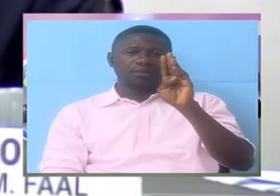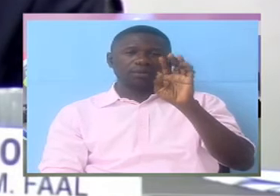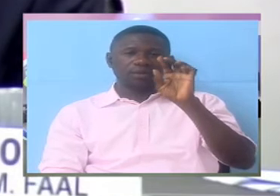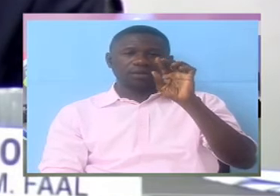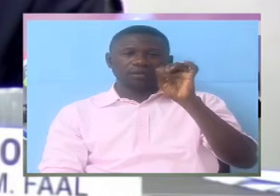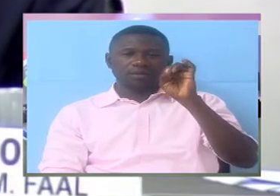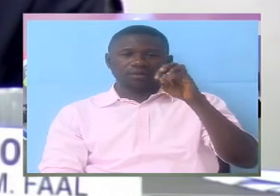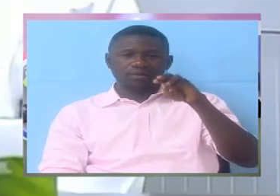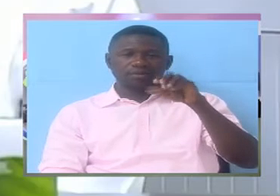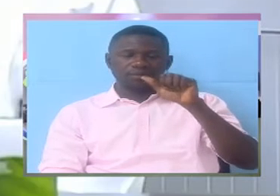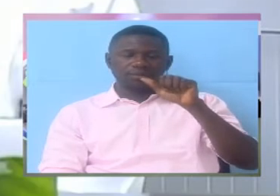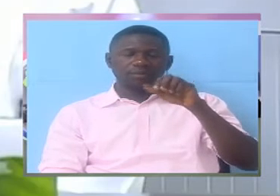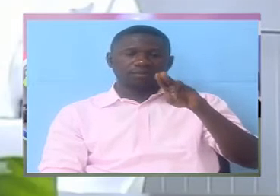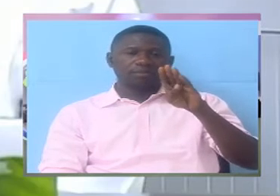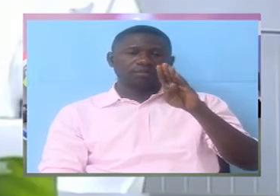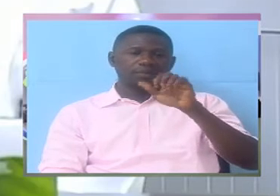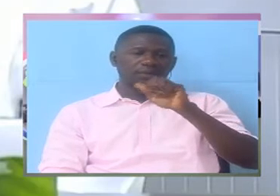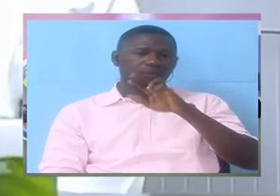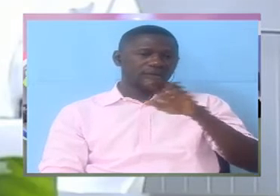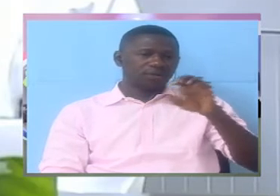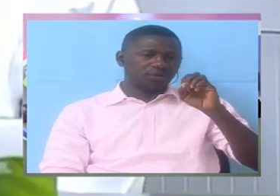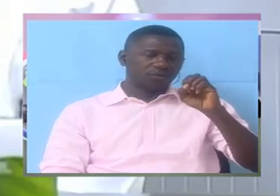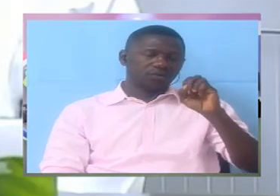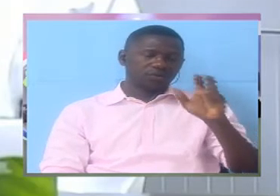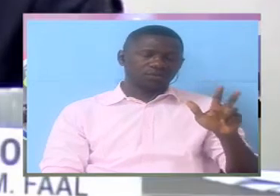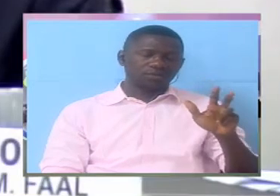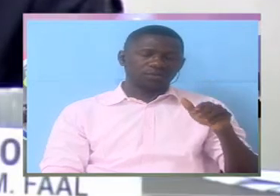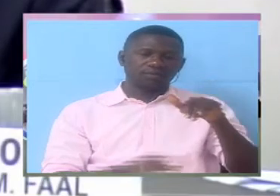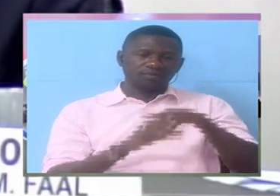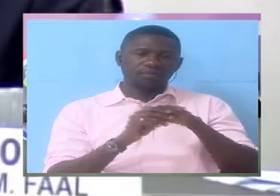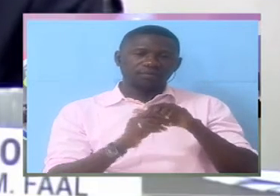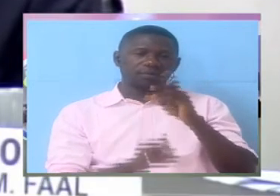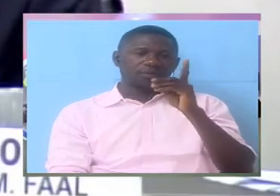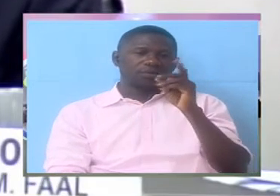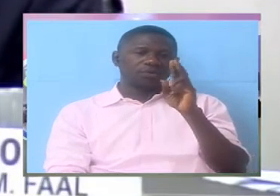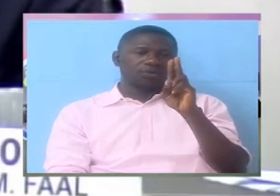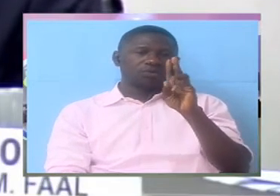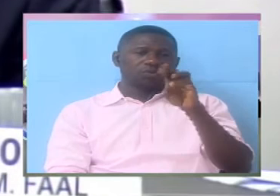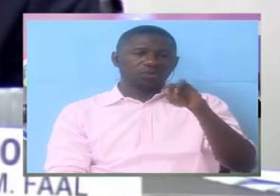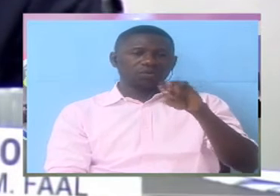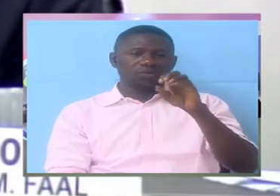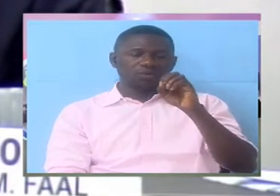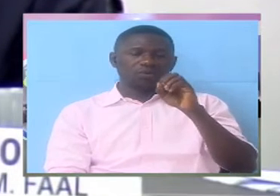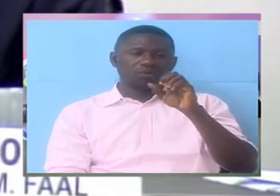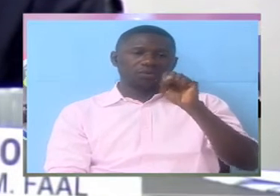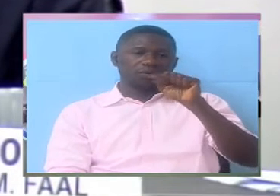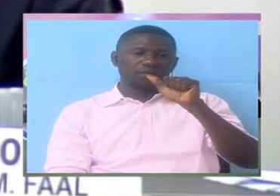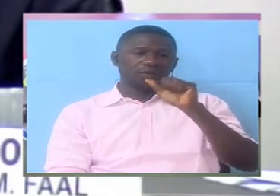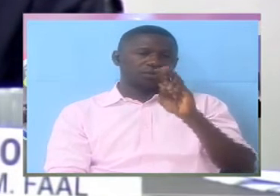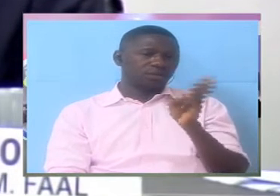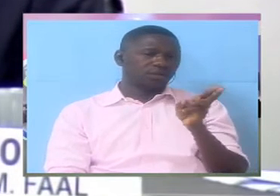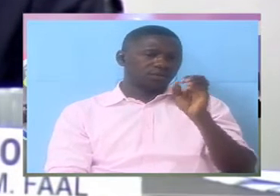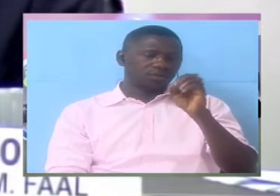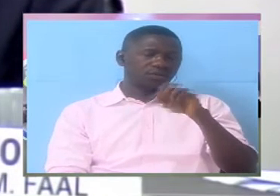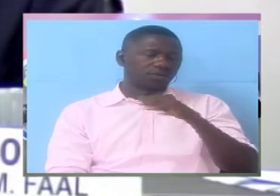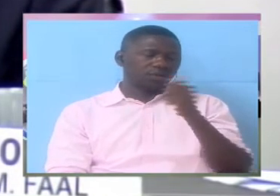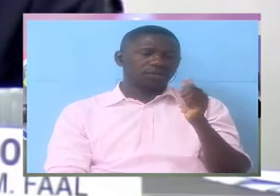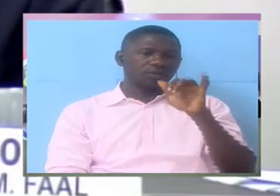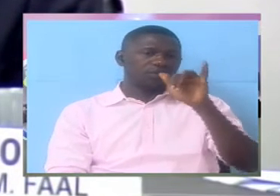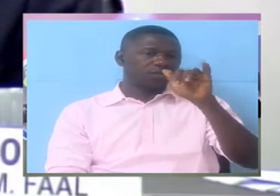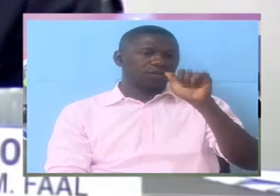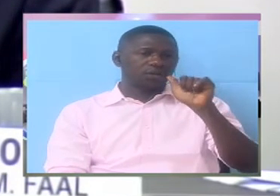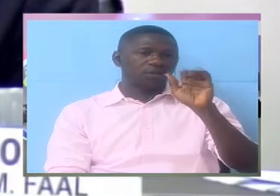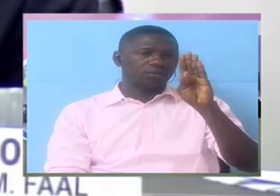Barrow case involving Dumo Saho and Yabo. You